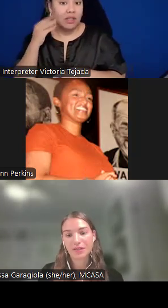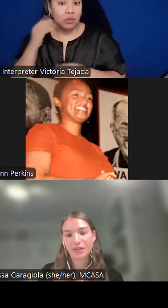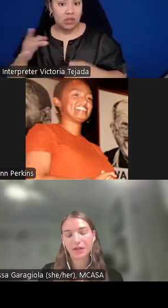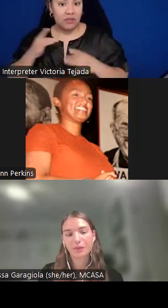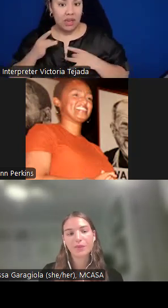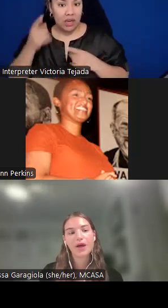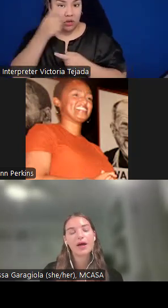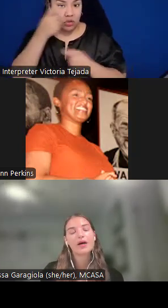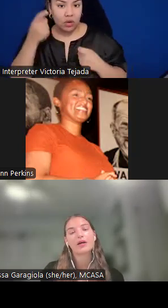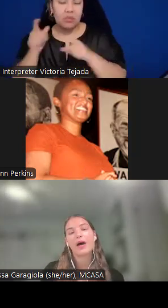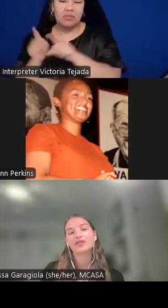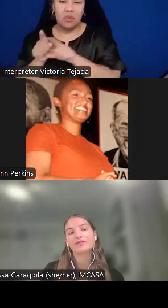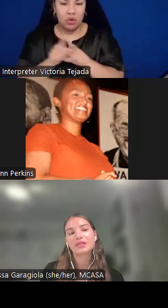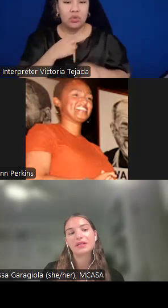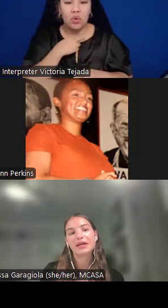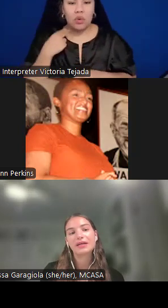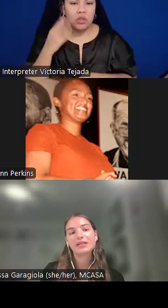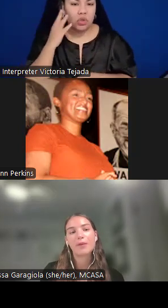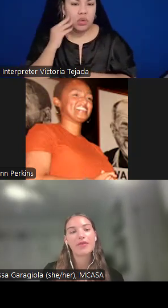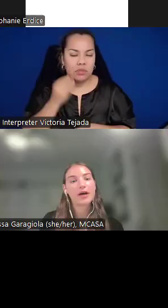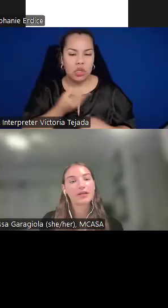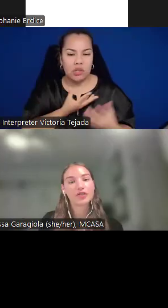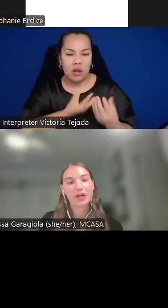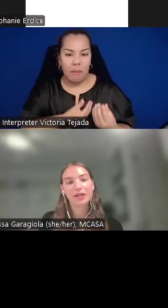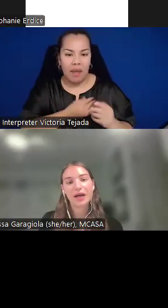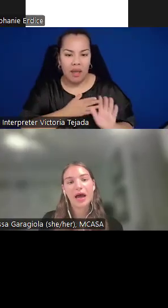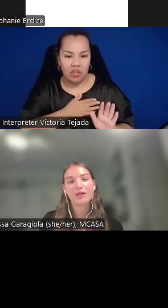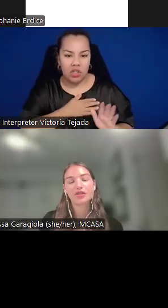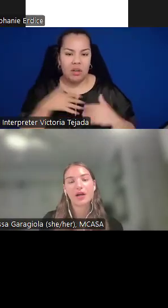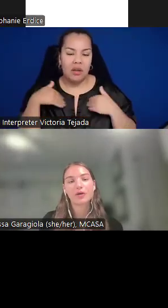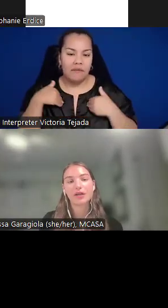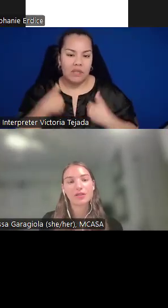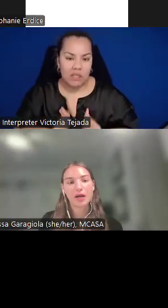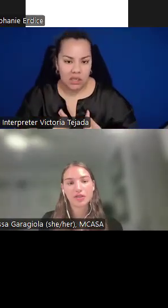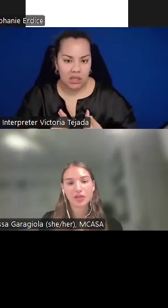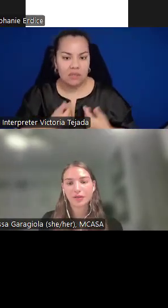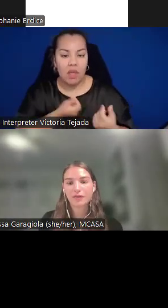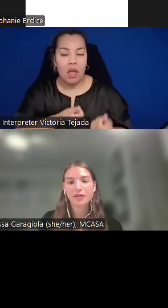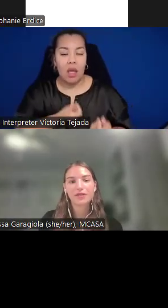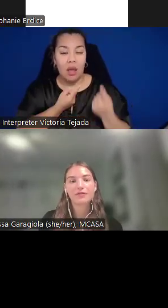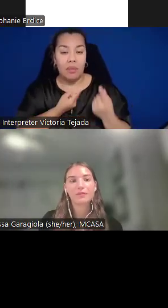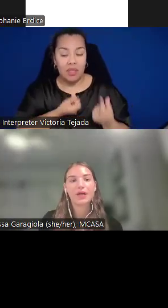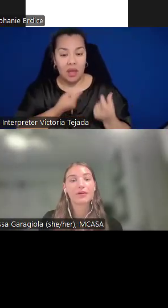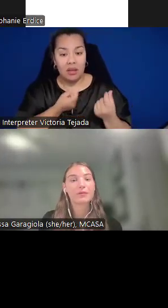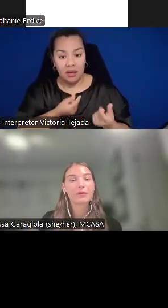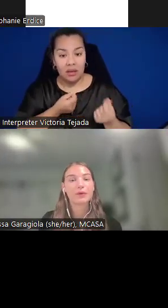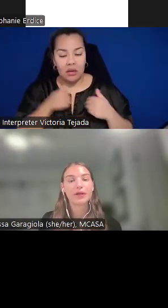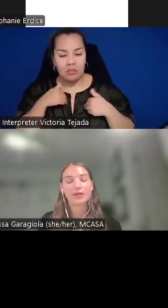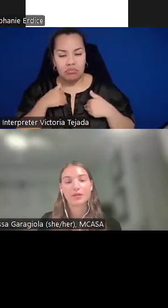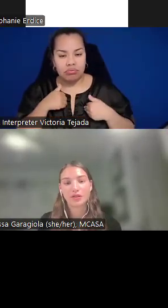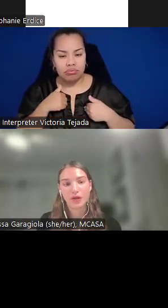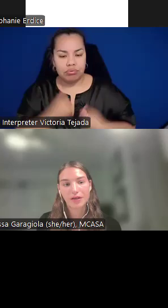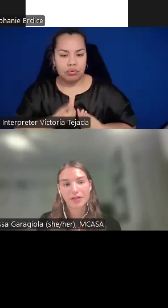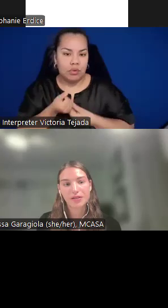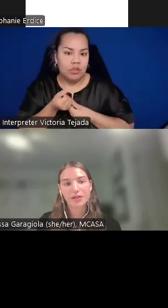compassion fatigue. Compassion fatigue is empathetic strain and general exhaustion resulting from caring for people